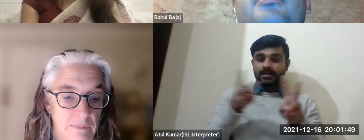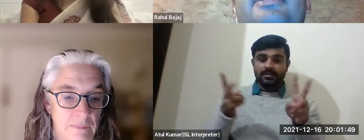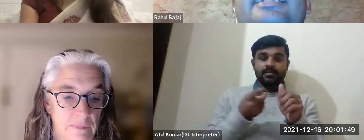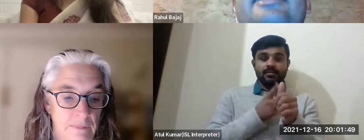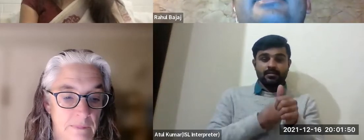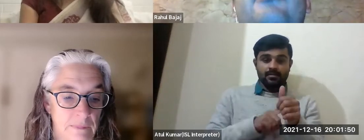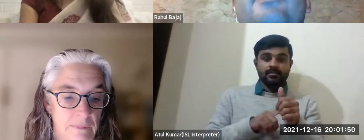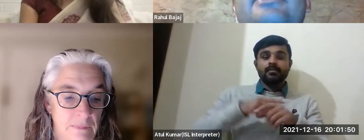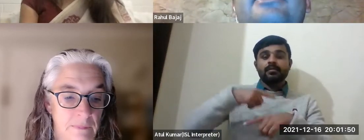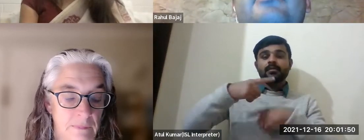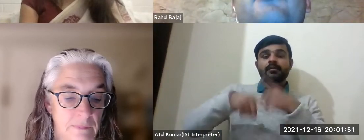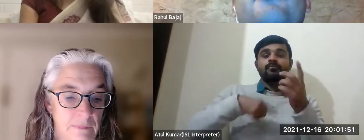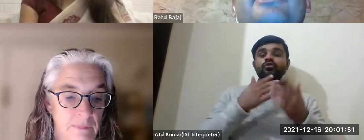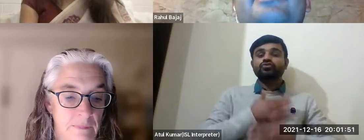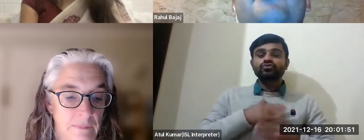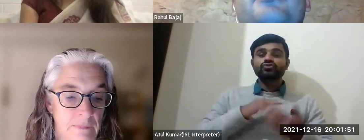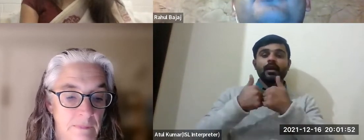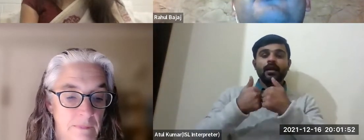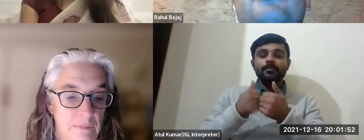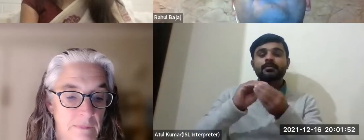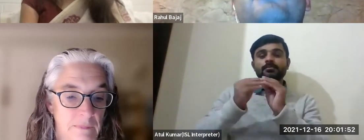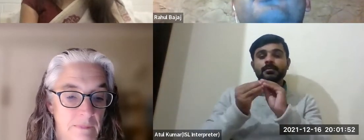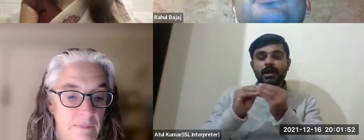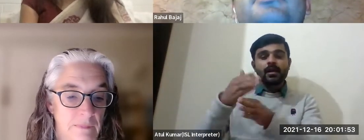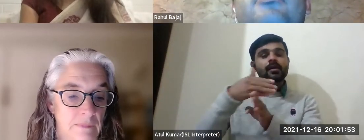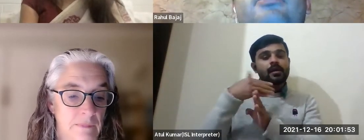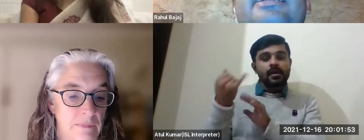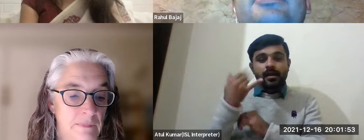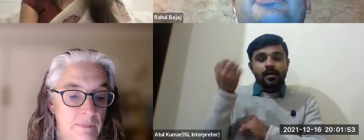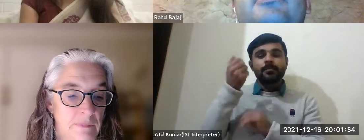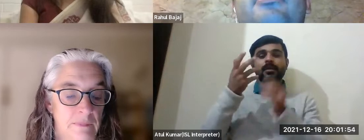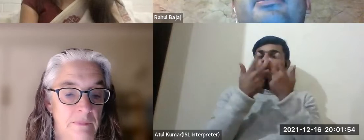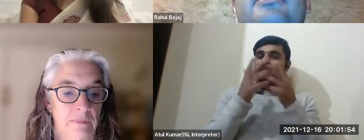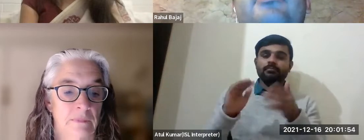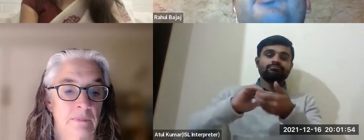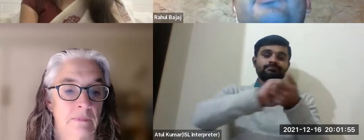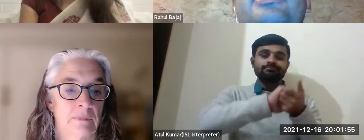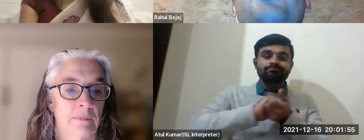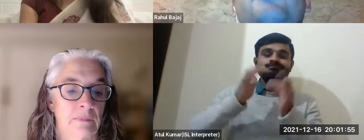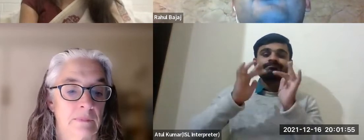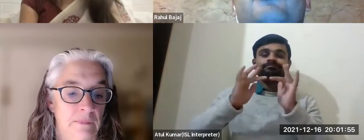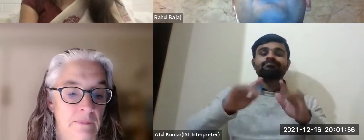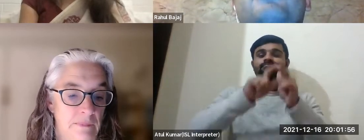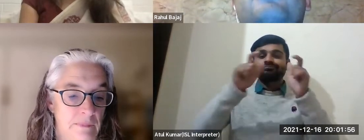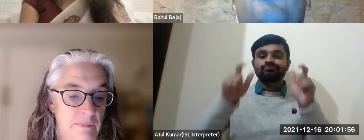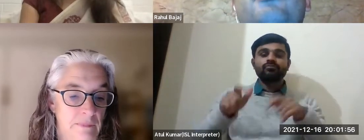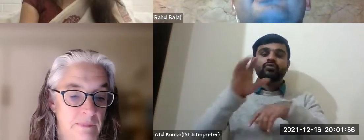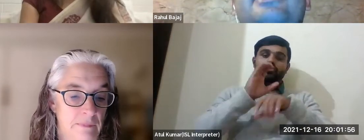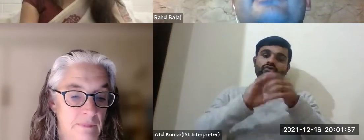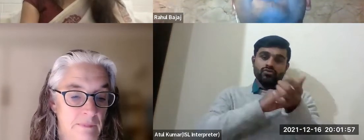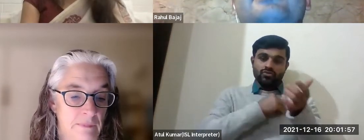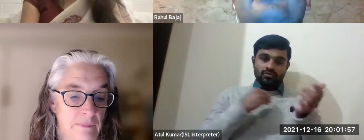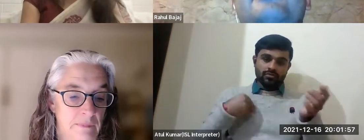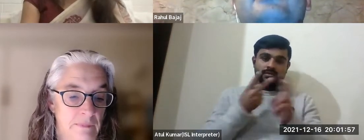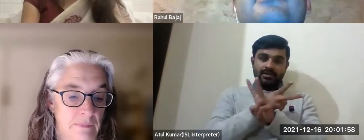from dating or finding a romantic partner to engaging in online consultation with doctors. All